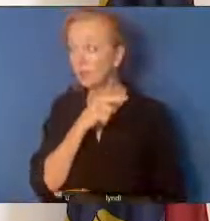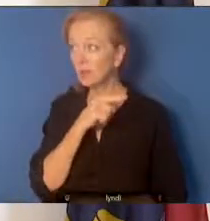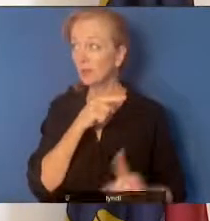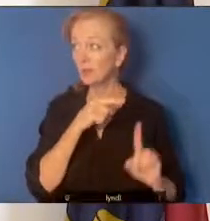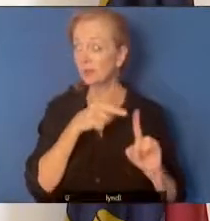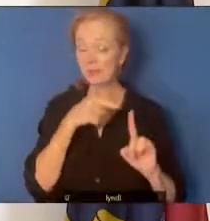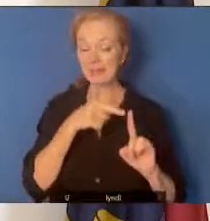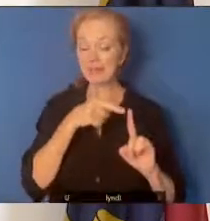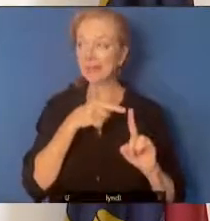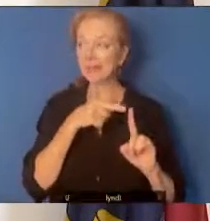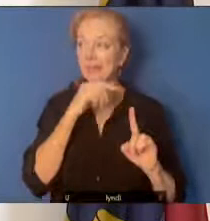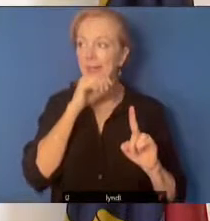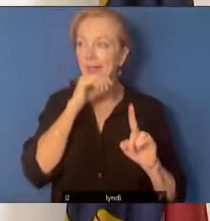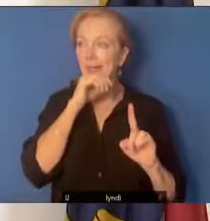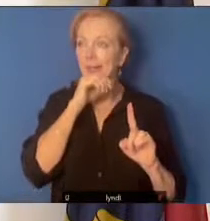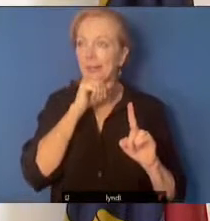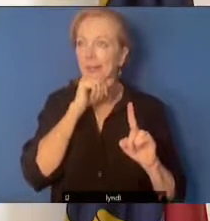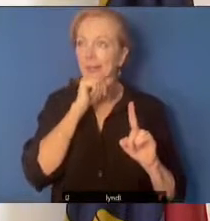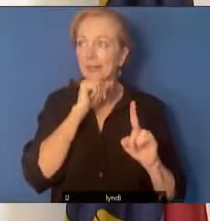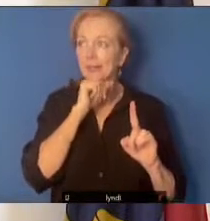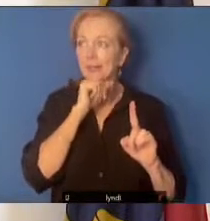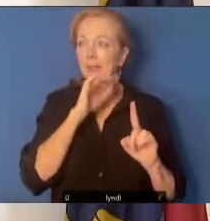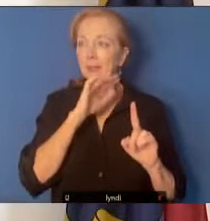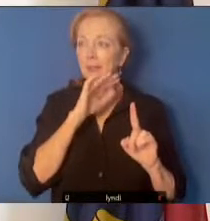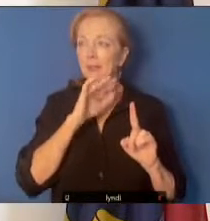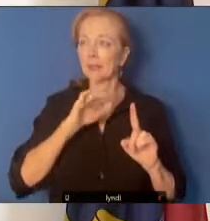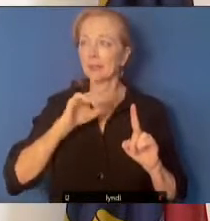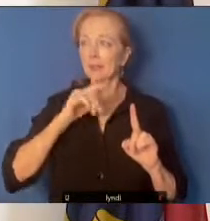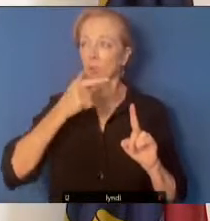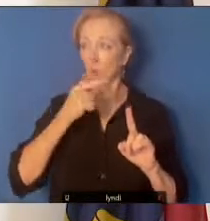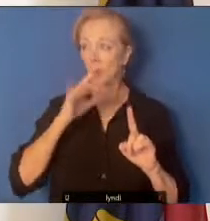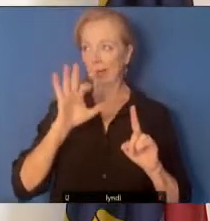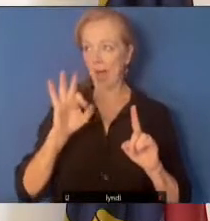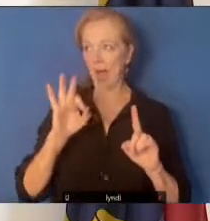He is 29.